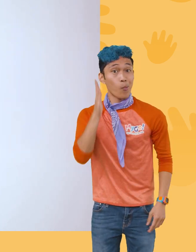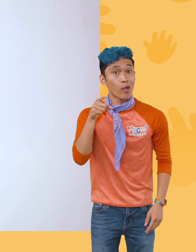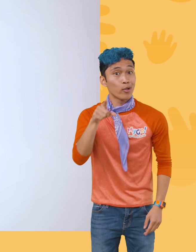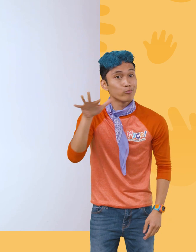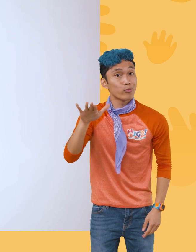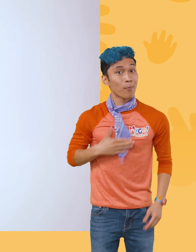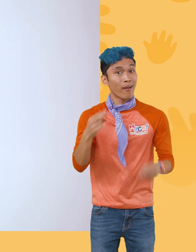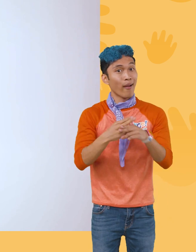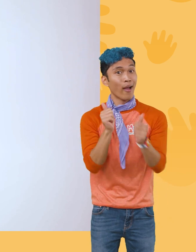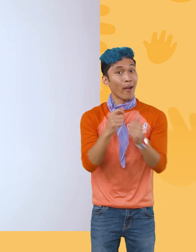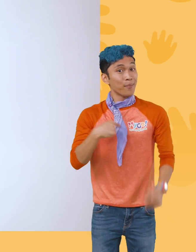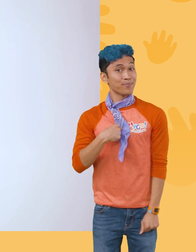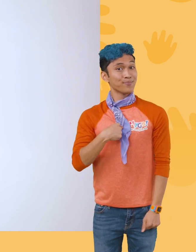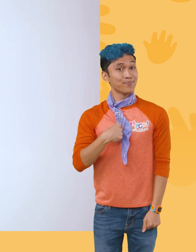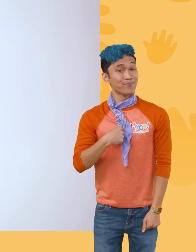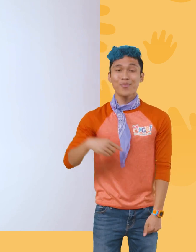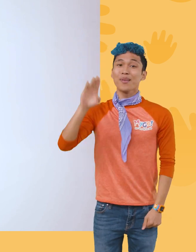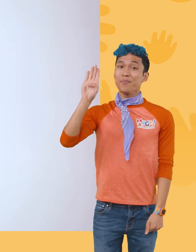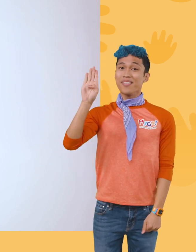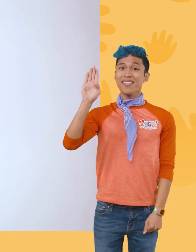name. Will you spell my name with me?